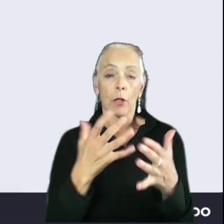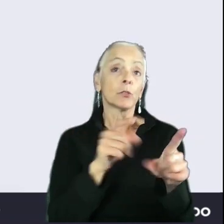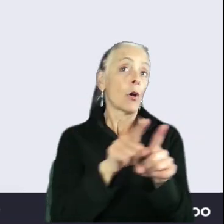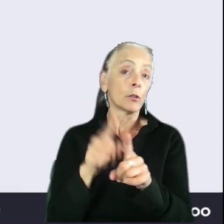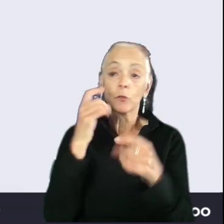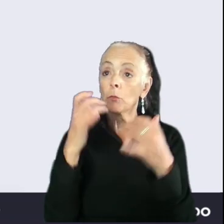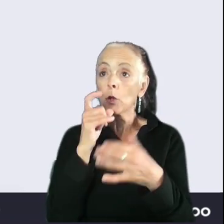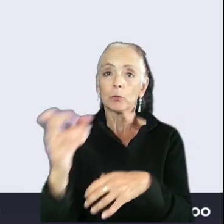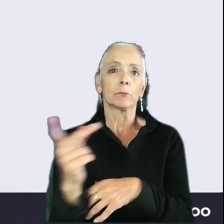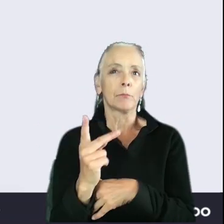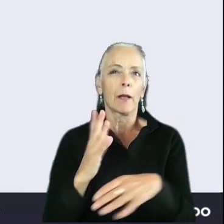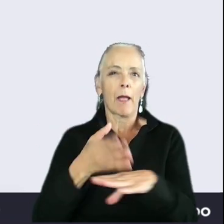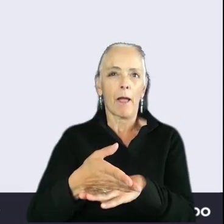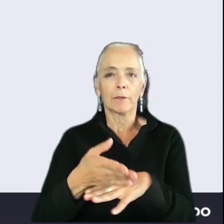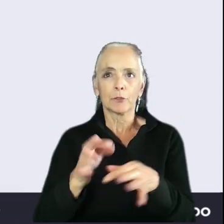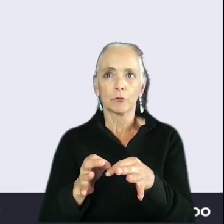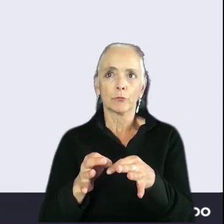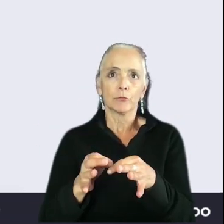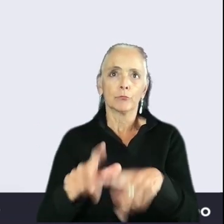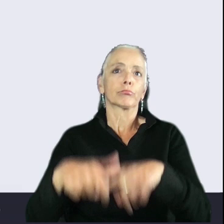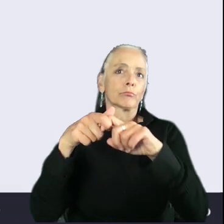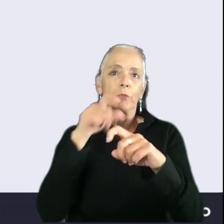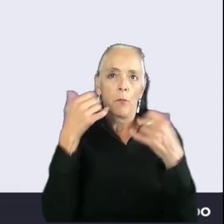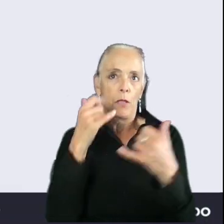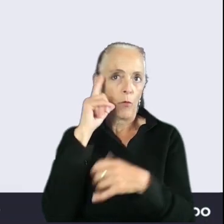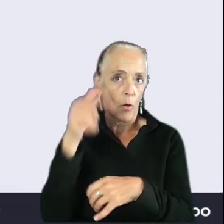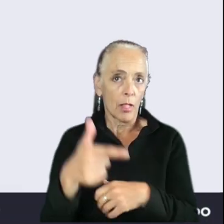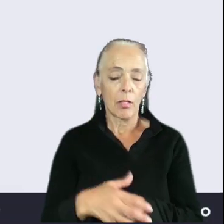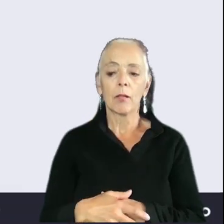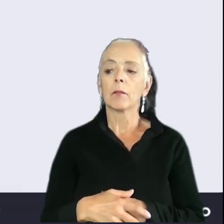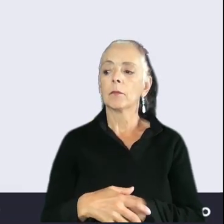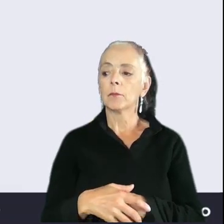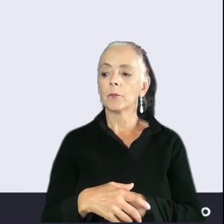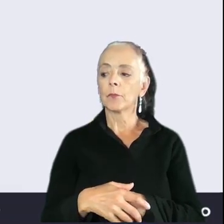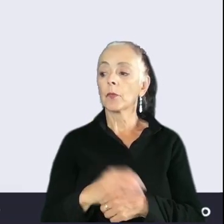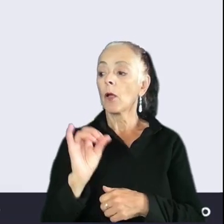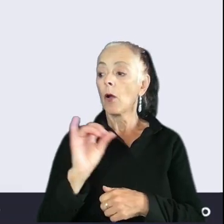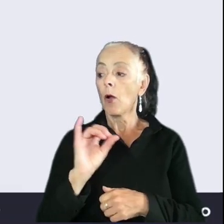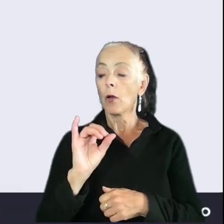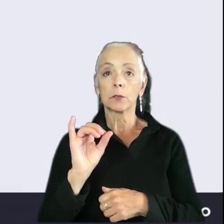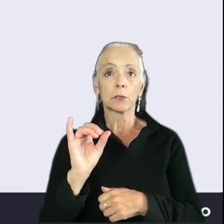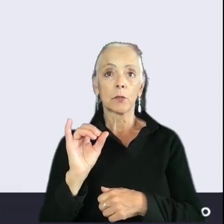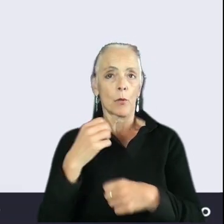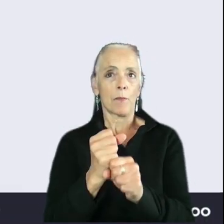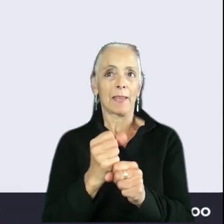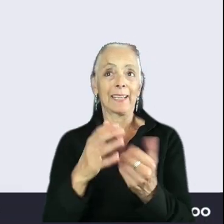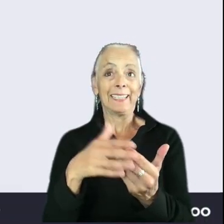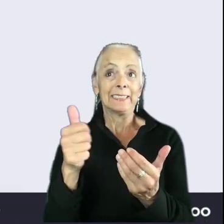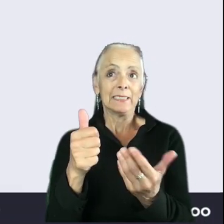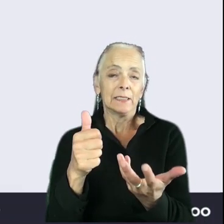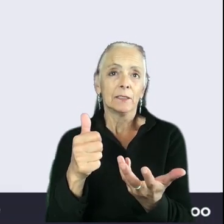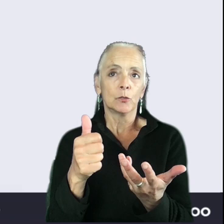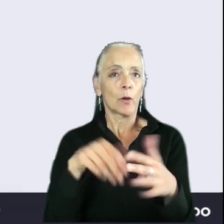who came back after not playing the game for a while. And it's also working because we've made it easy and quickly to